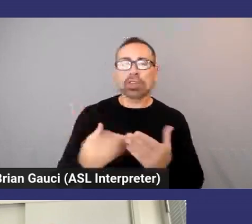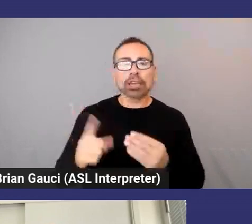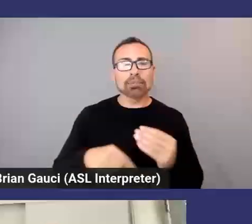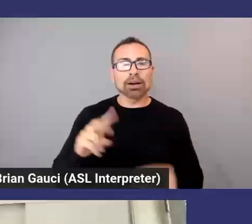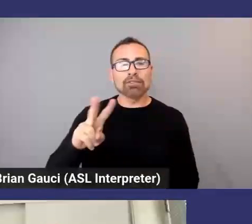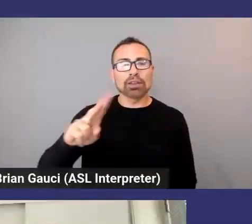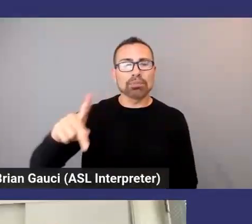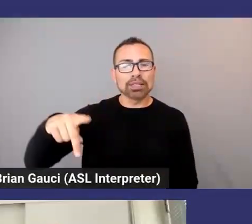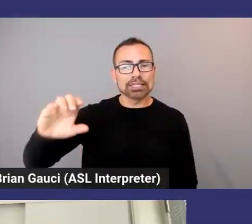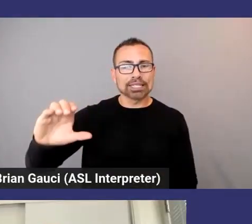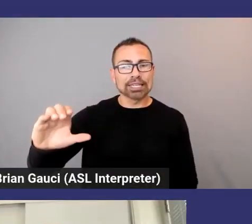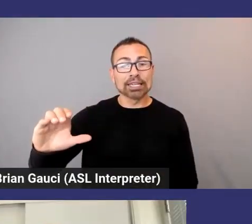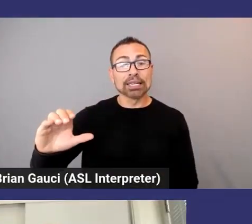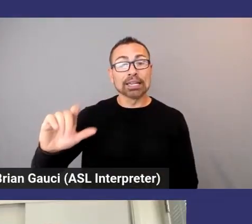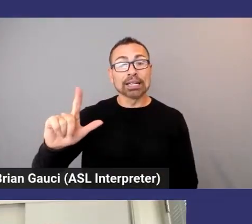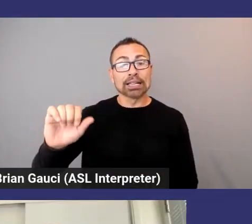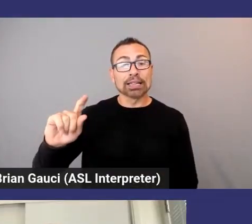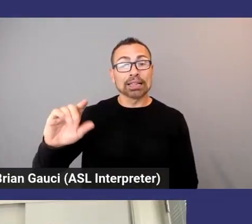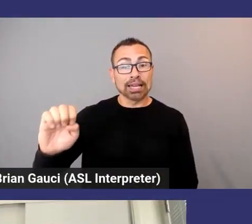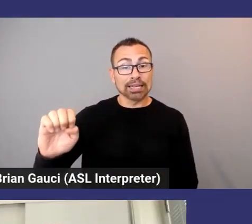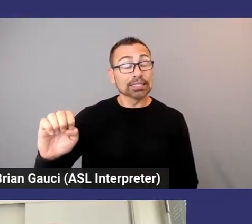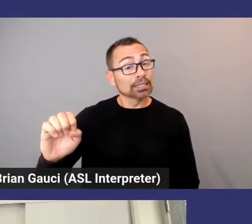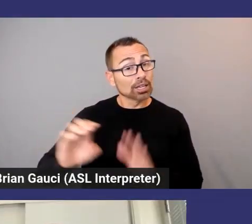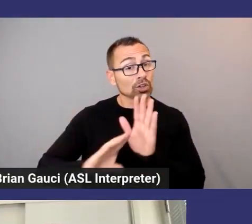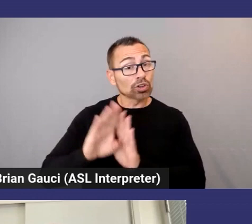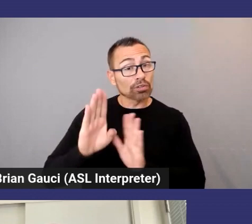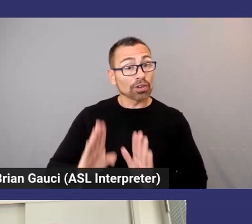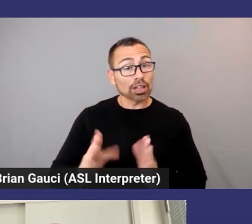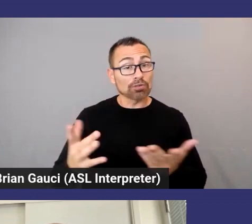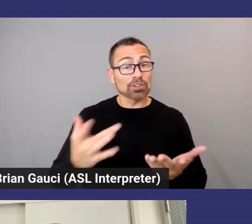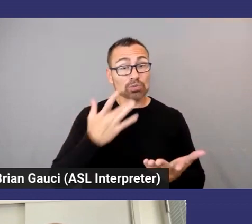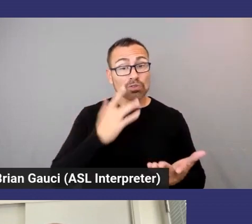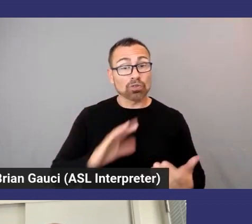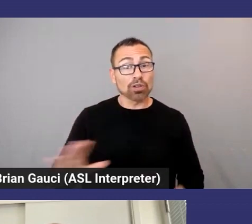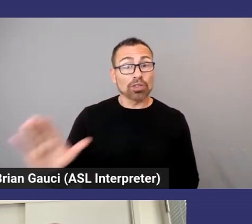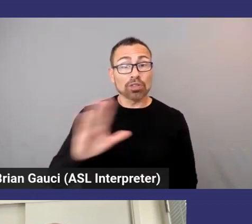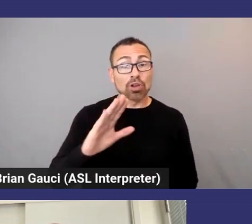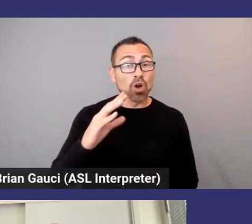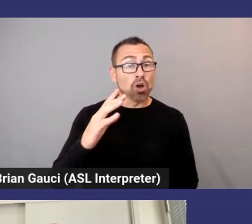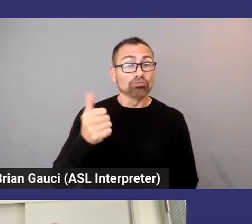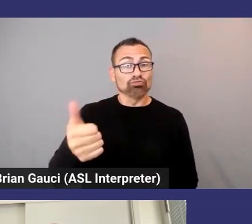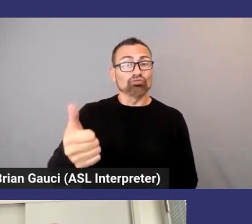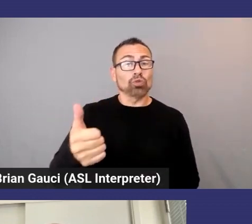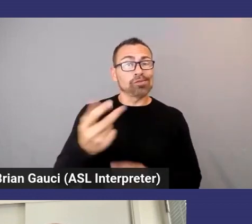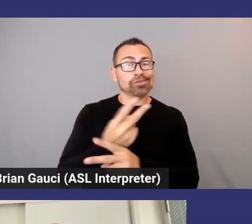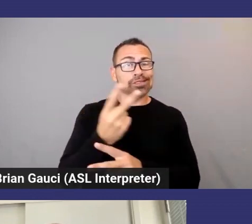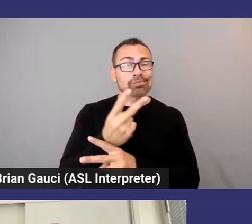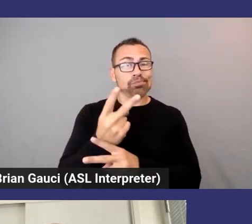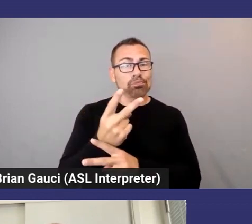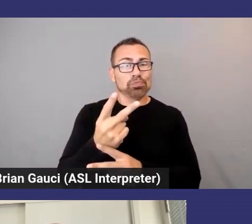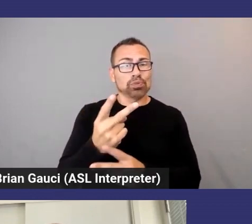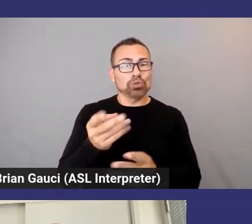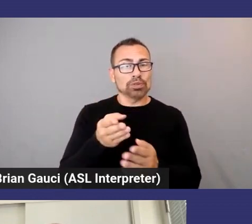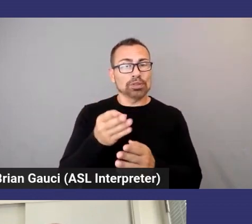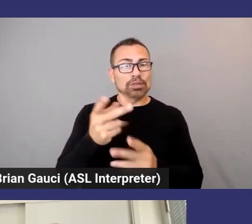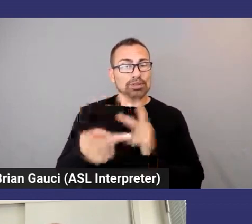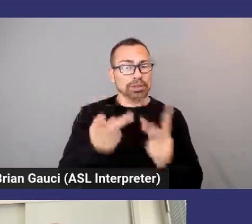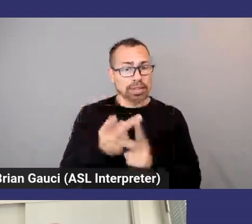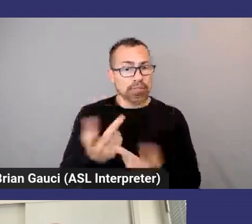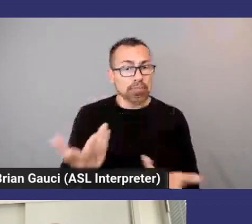about developers typically prefer their own compute type. Doesn't need to be containers all the time, and they might choose their